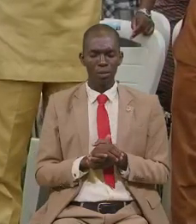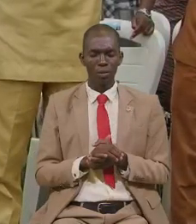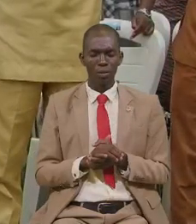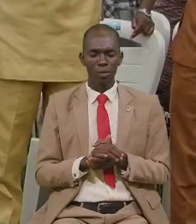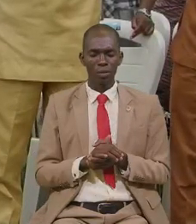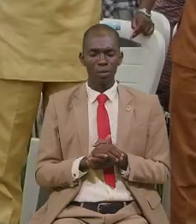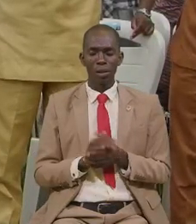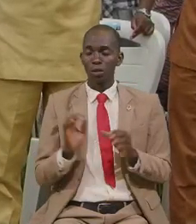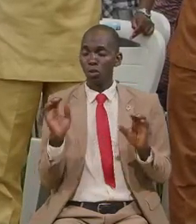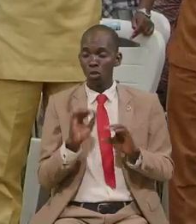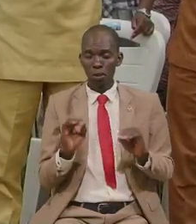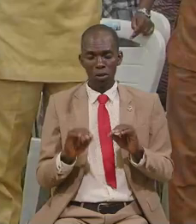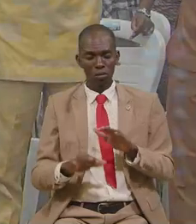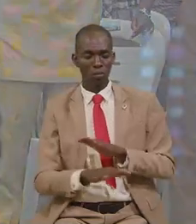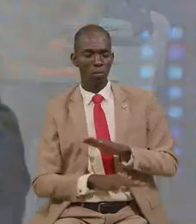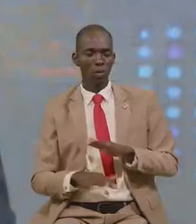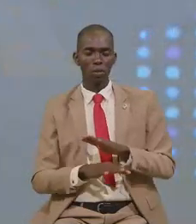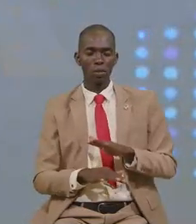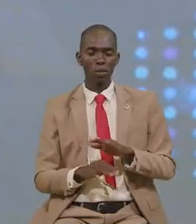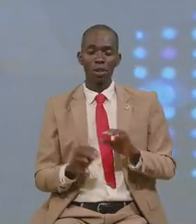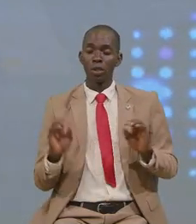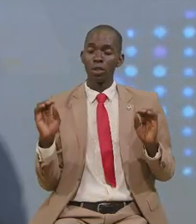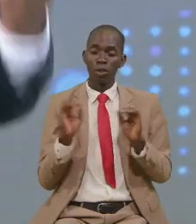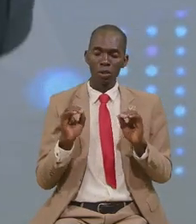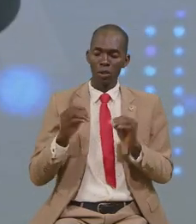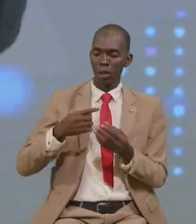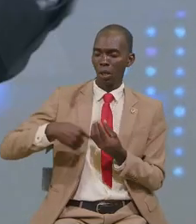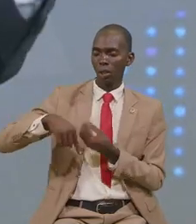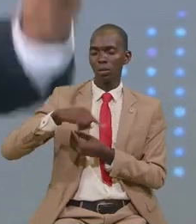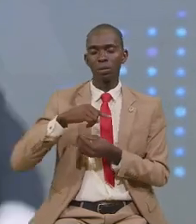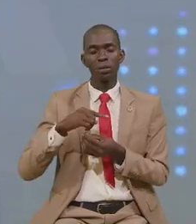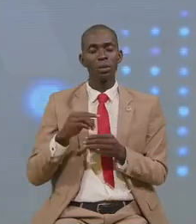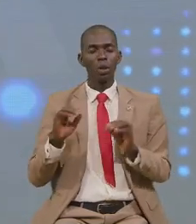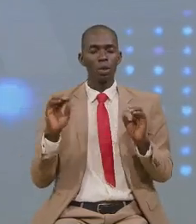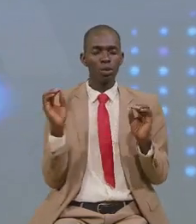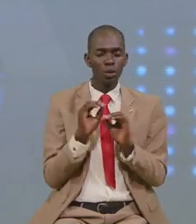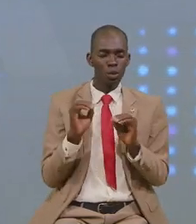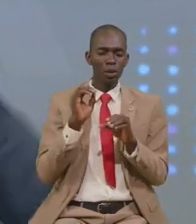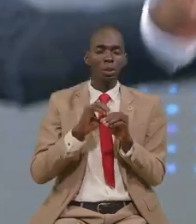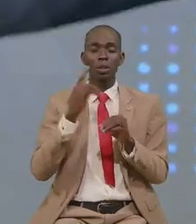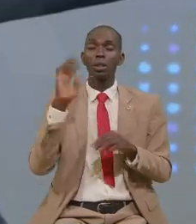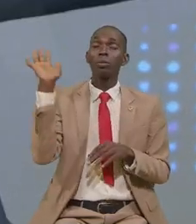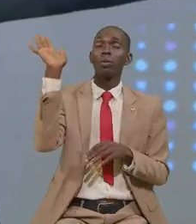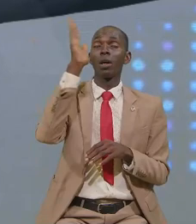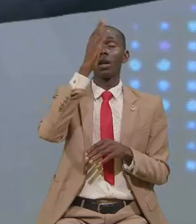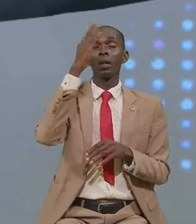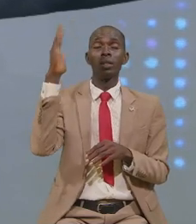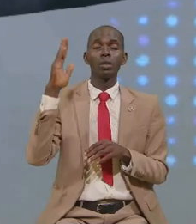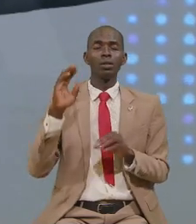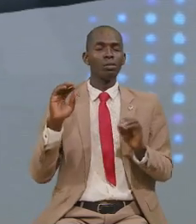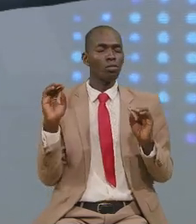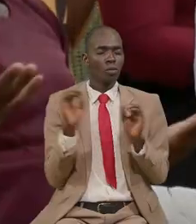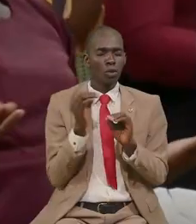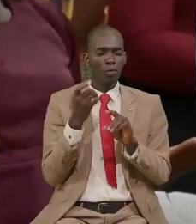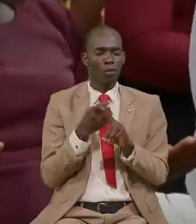Nothing below, nothing around, nothing in the sky, nothing from the